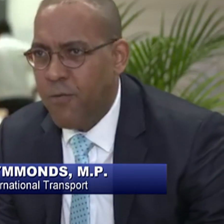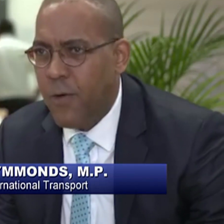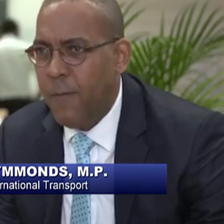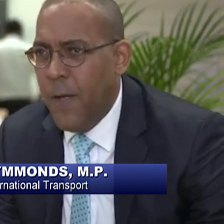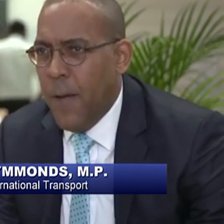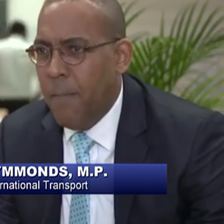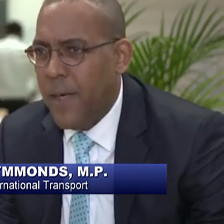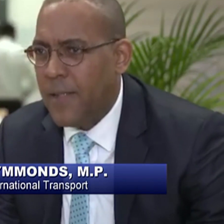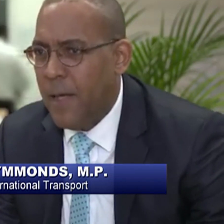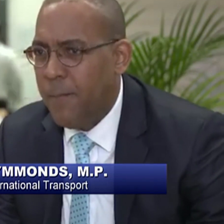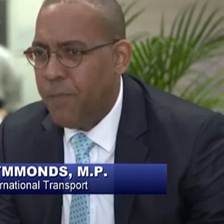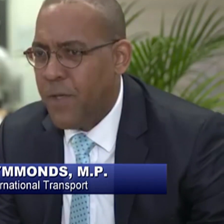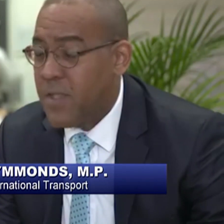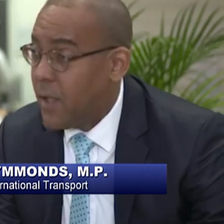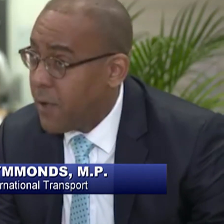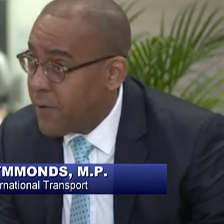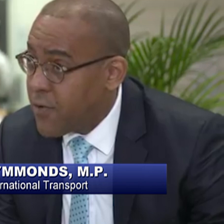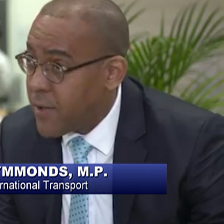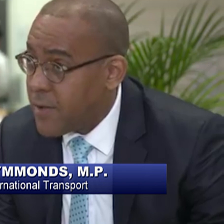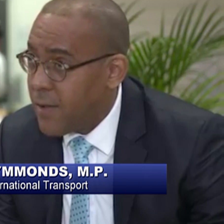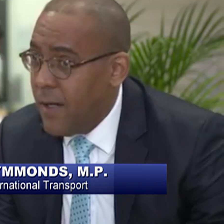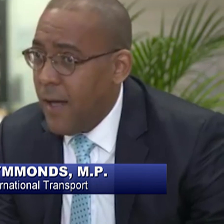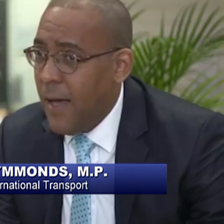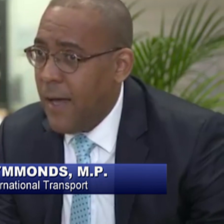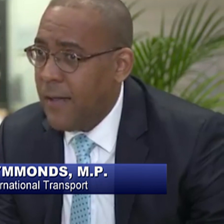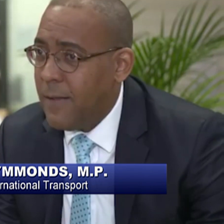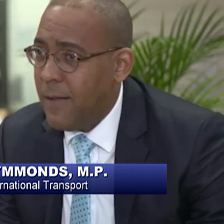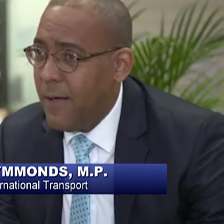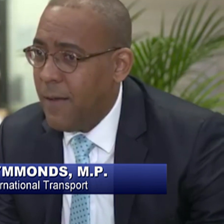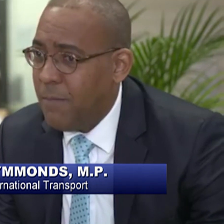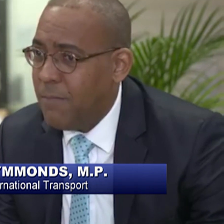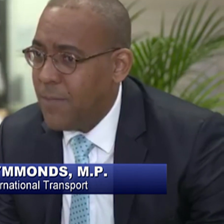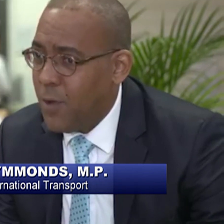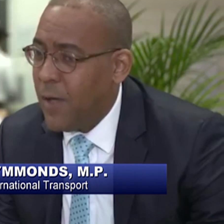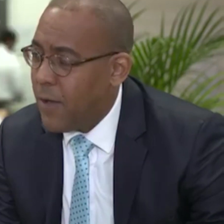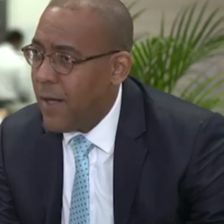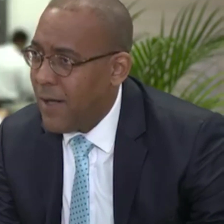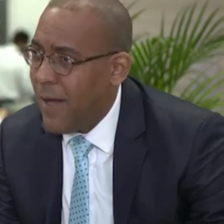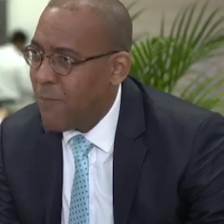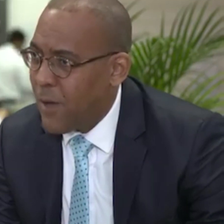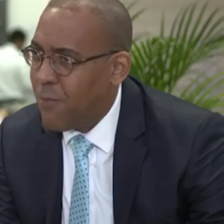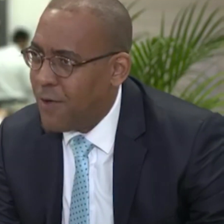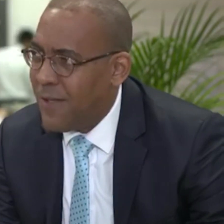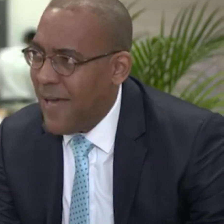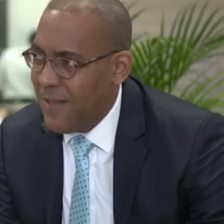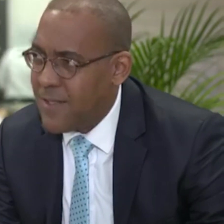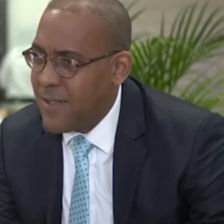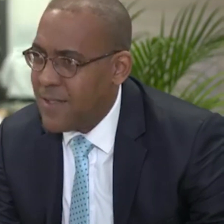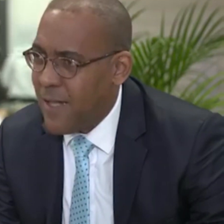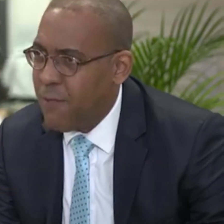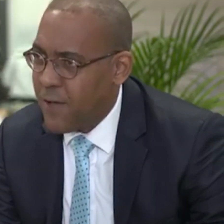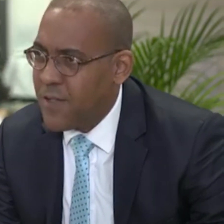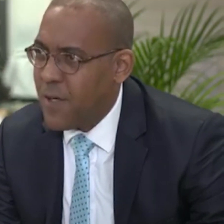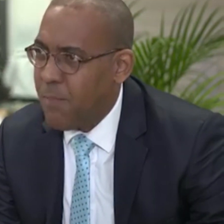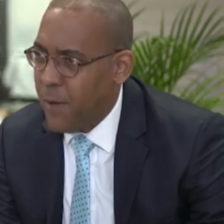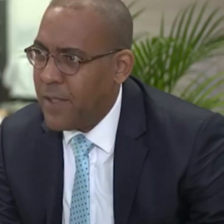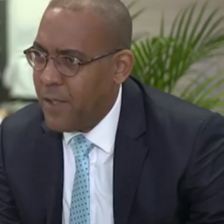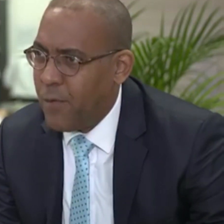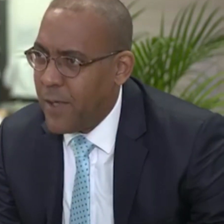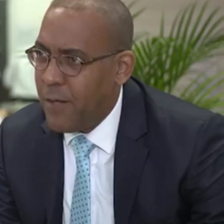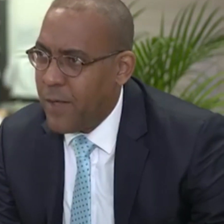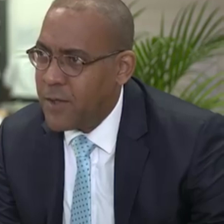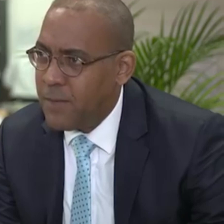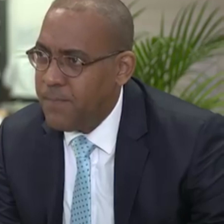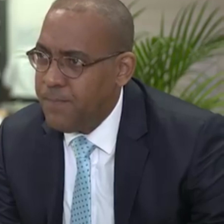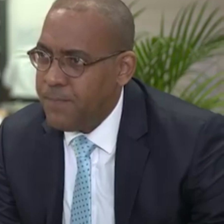done before, but there's a lot of interest, and I'm confident at this stage that the figures are pointing